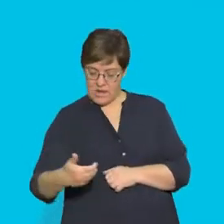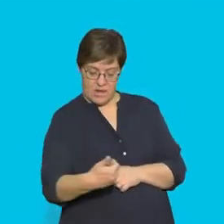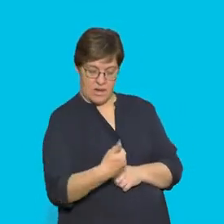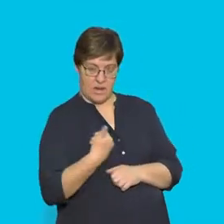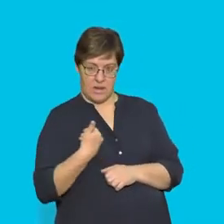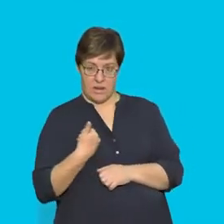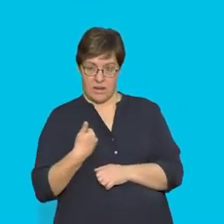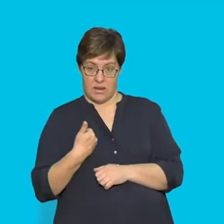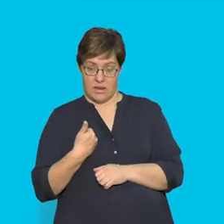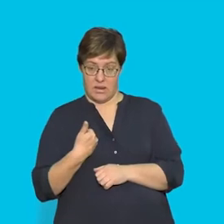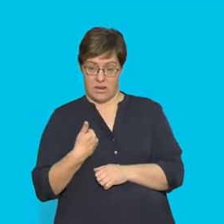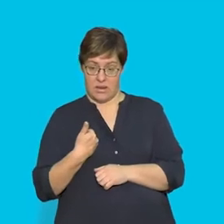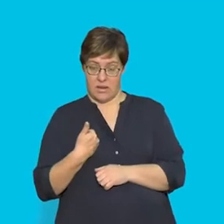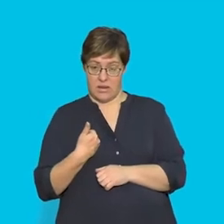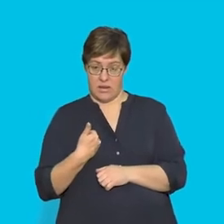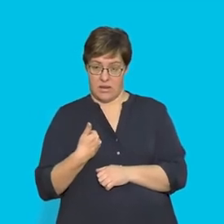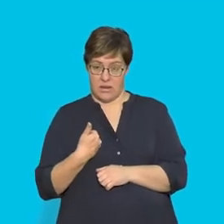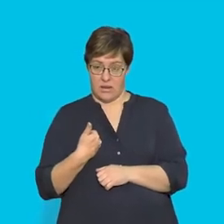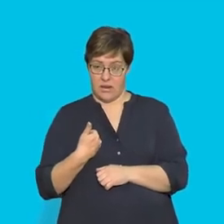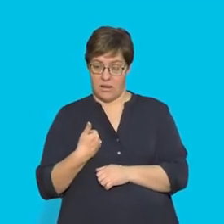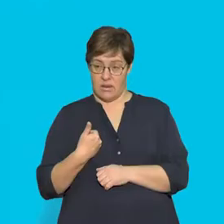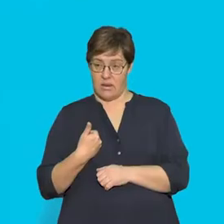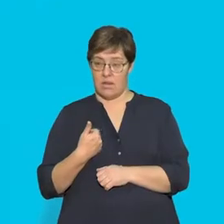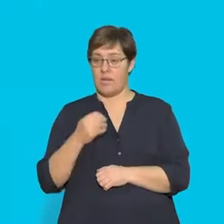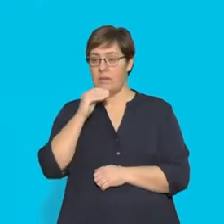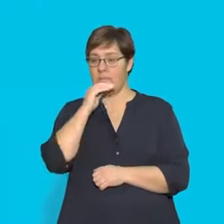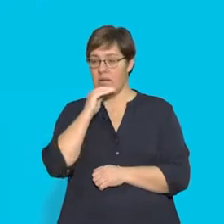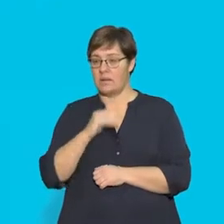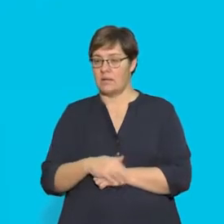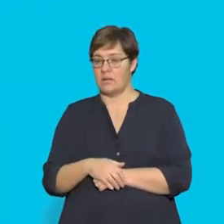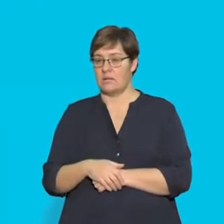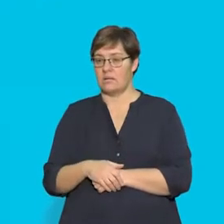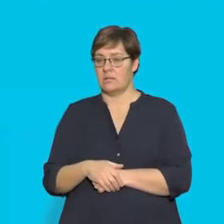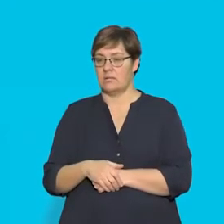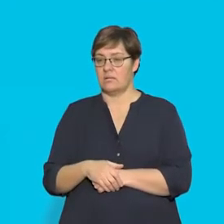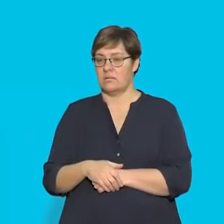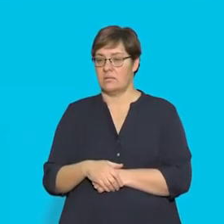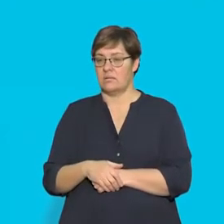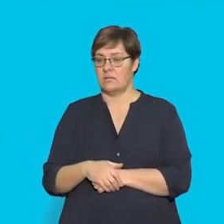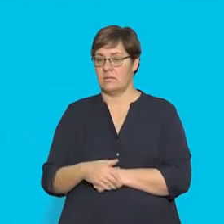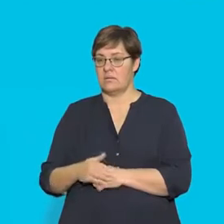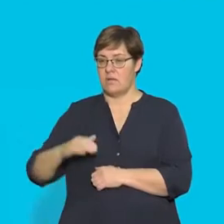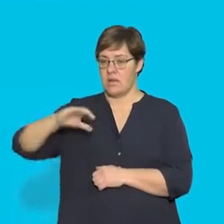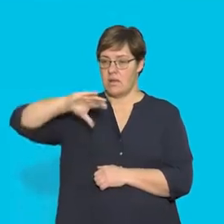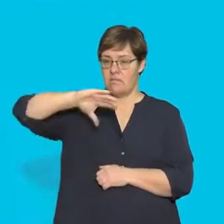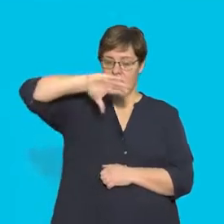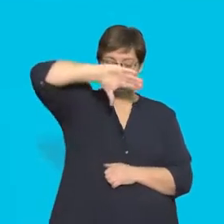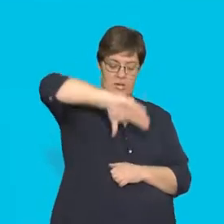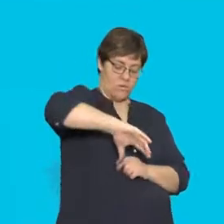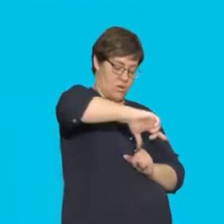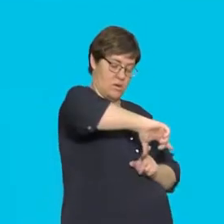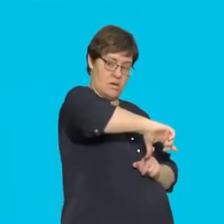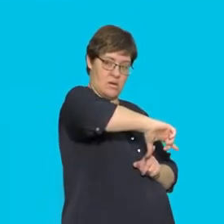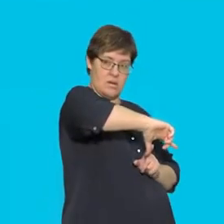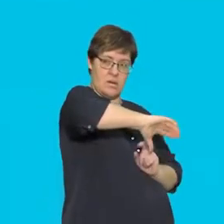And that means that on this side, where the wire is coming down, the field